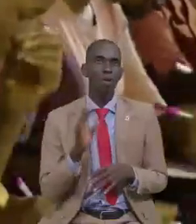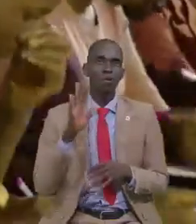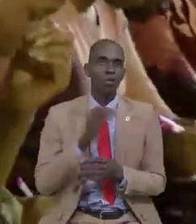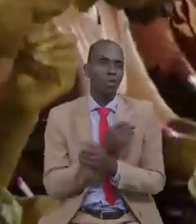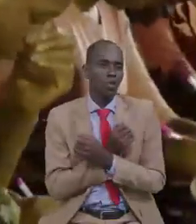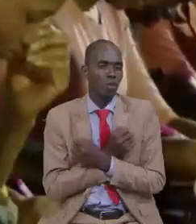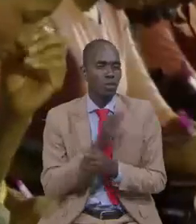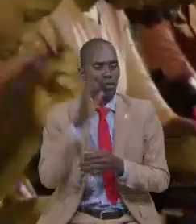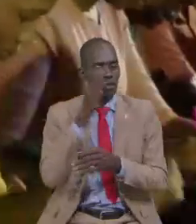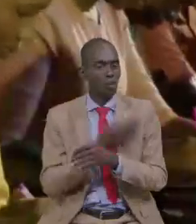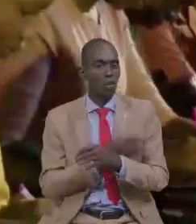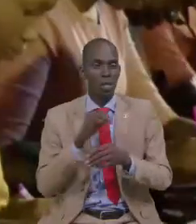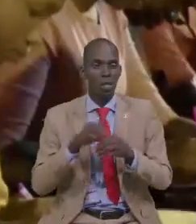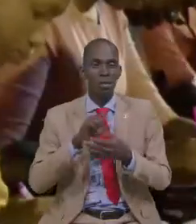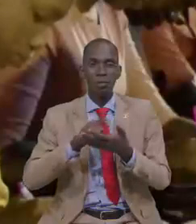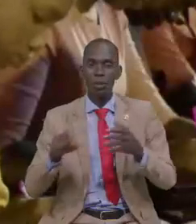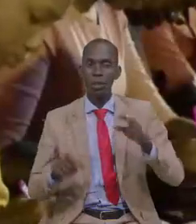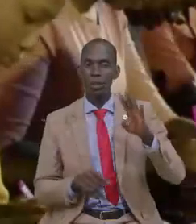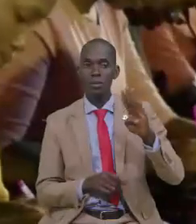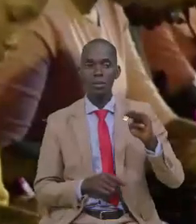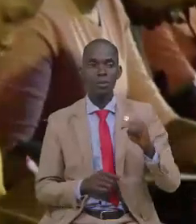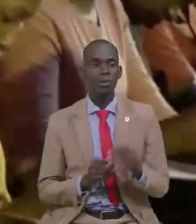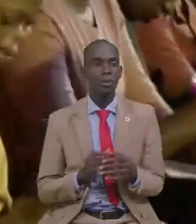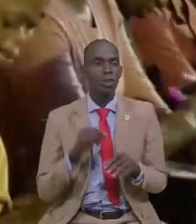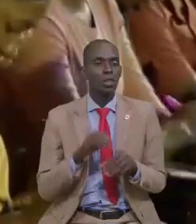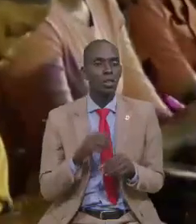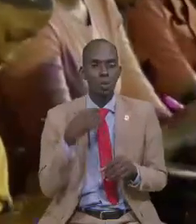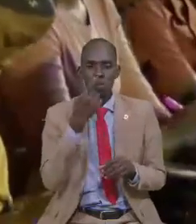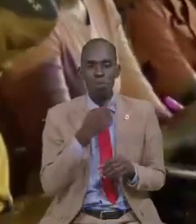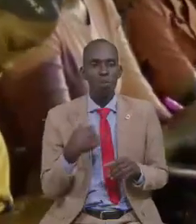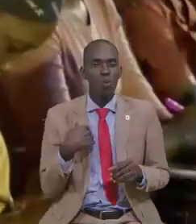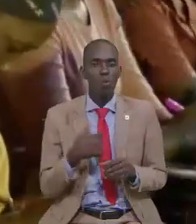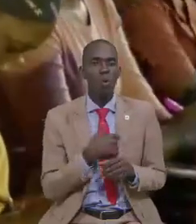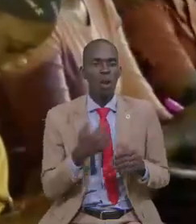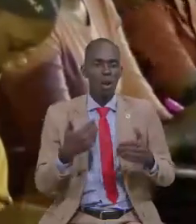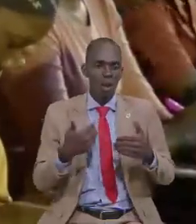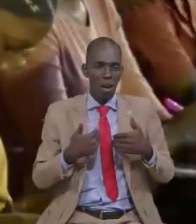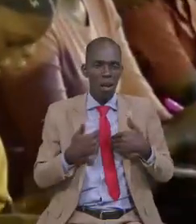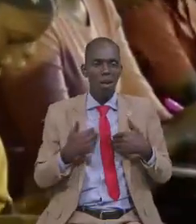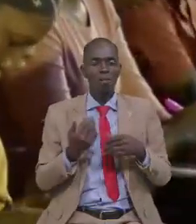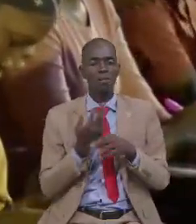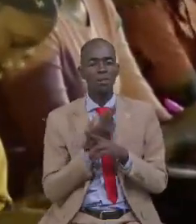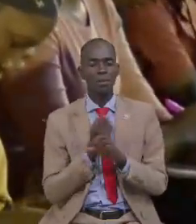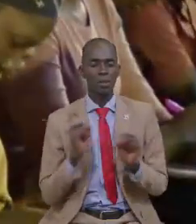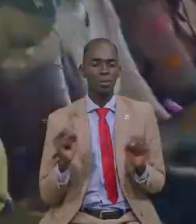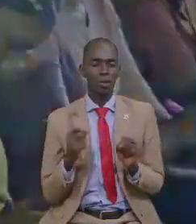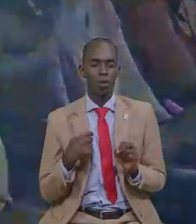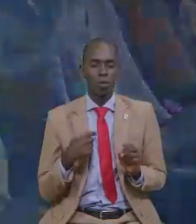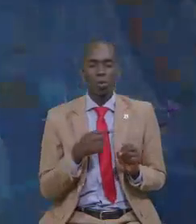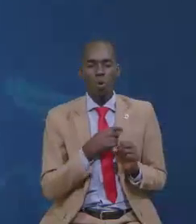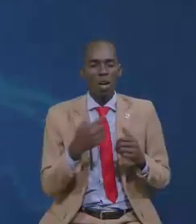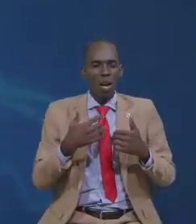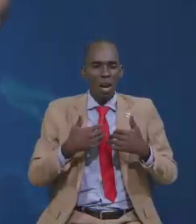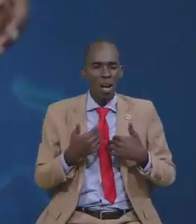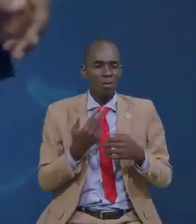verse 14, in whom we have redemption. We have. Not that